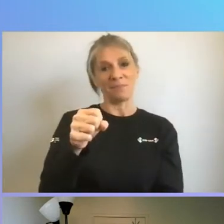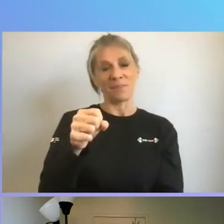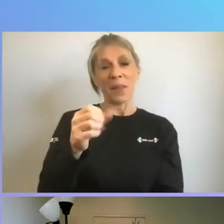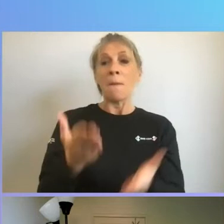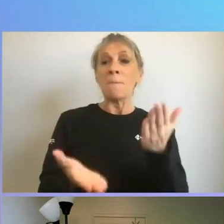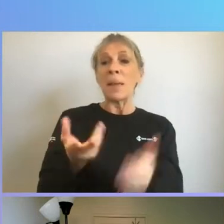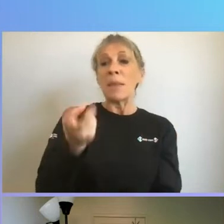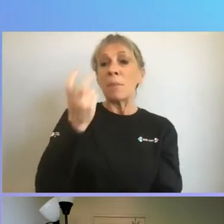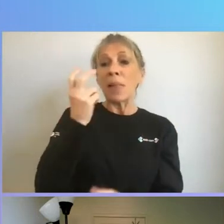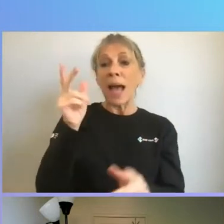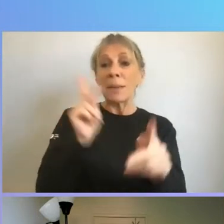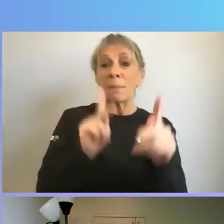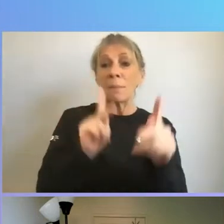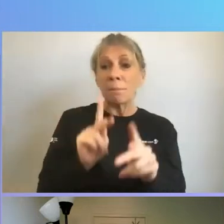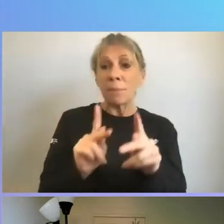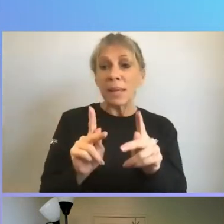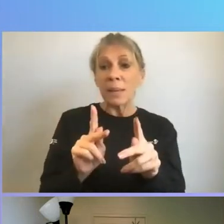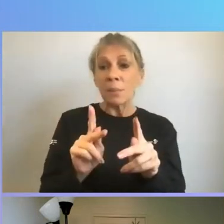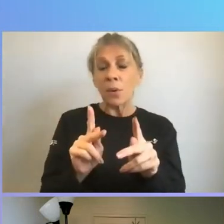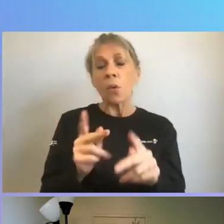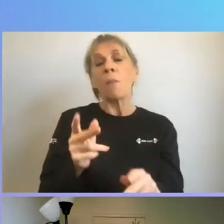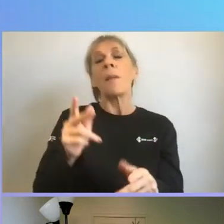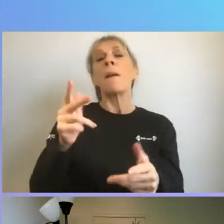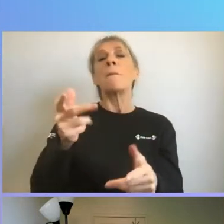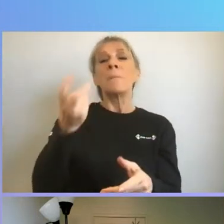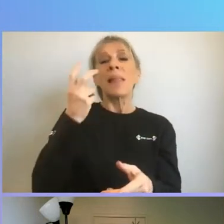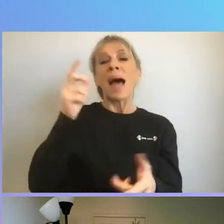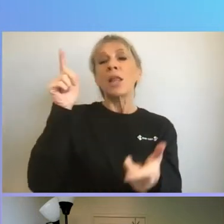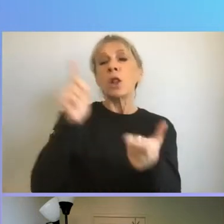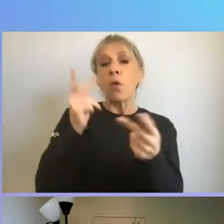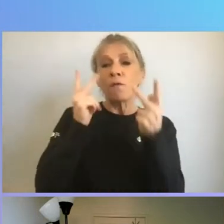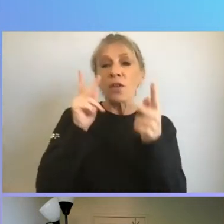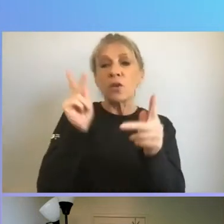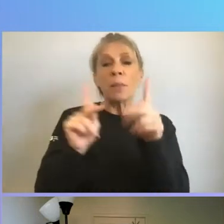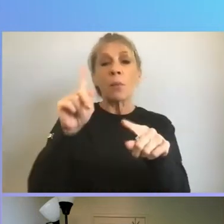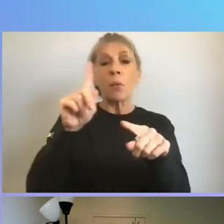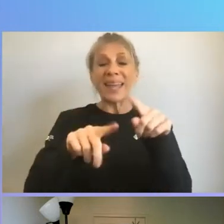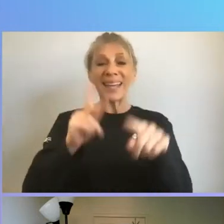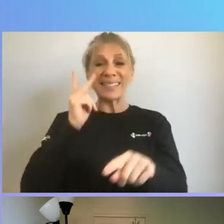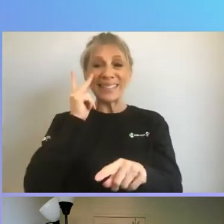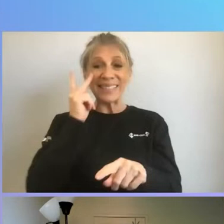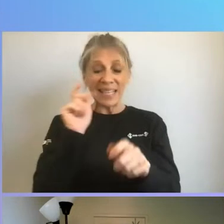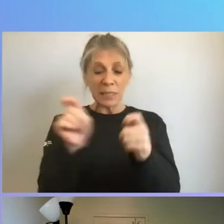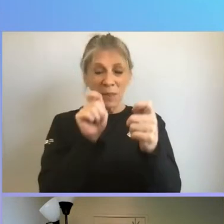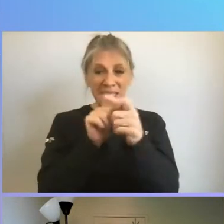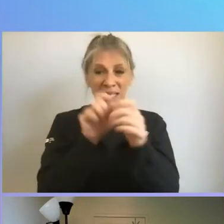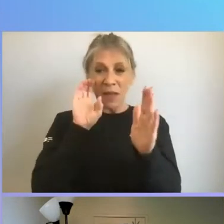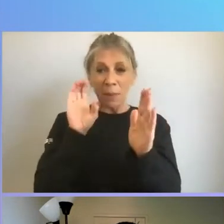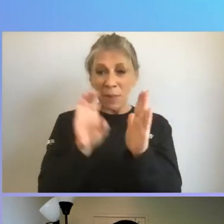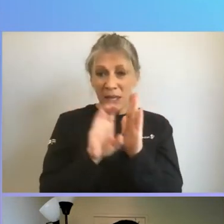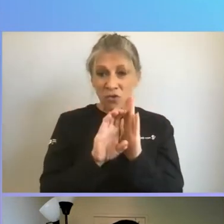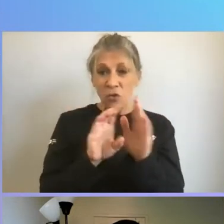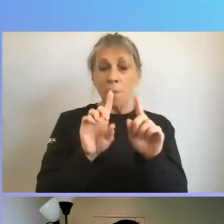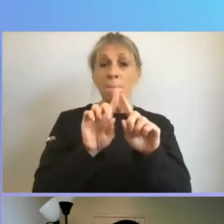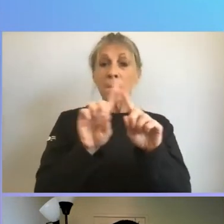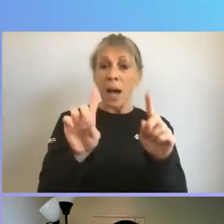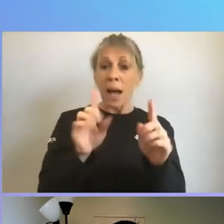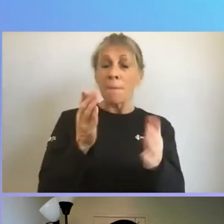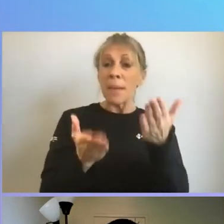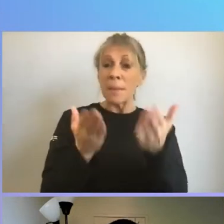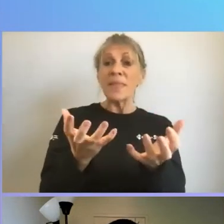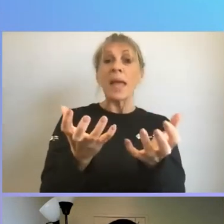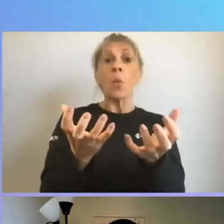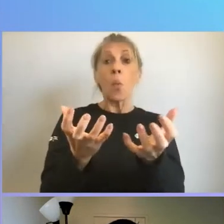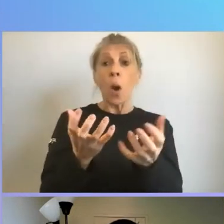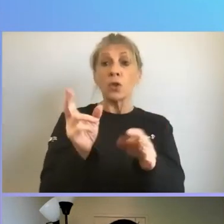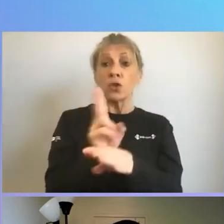blind and low vision people can't see the particular image, but maybe they want to